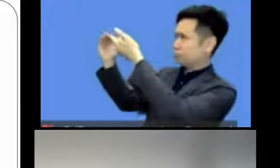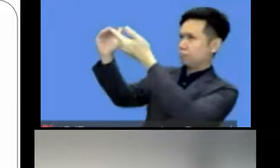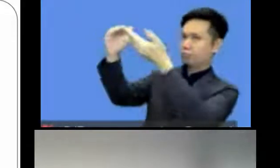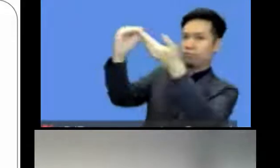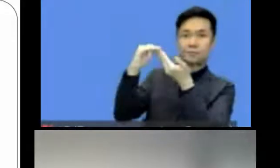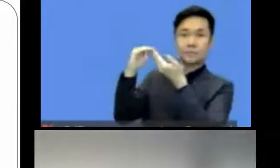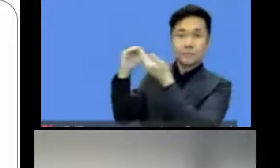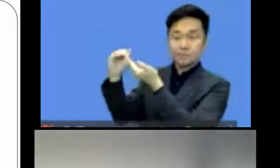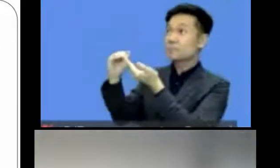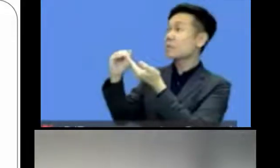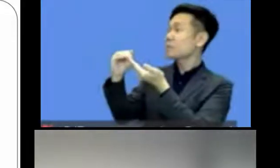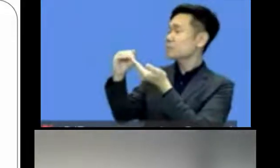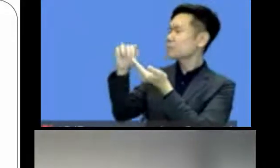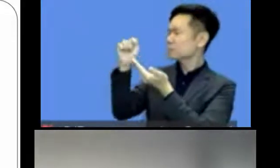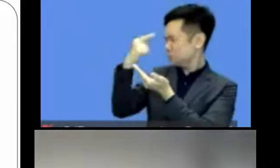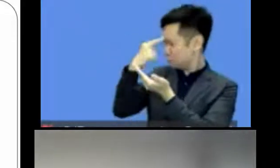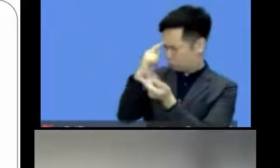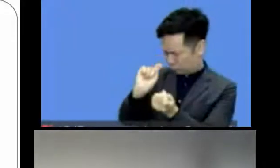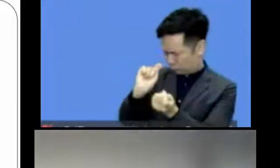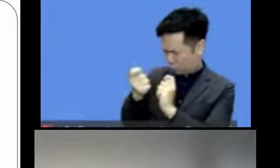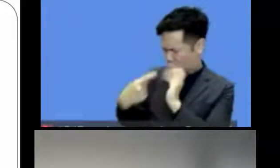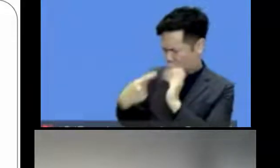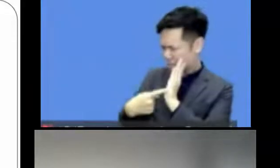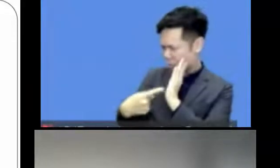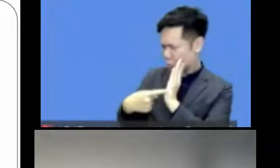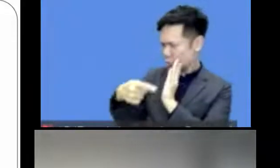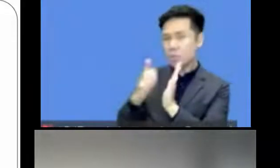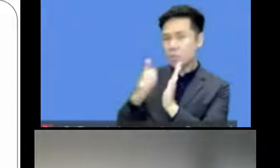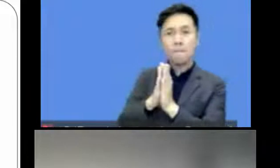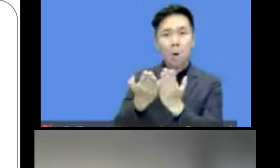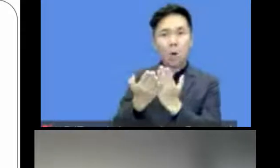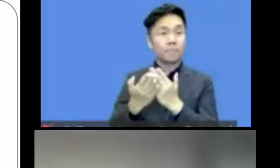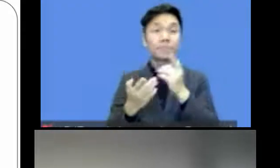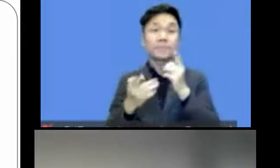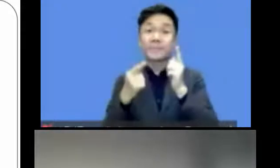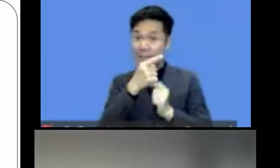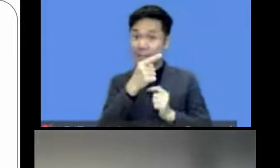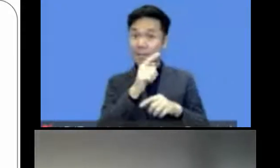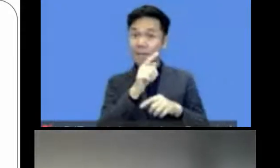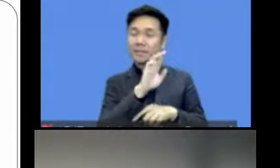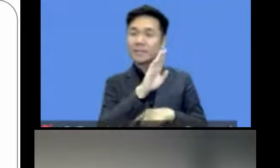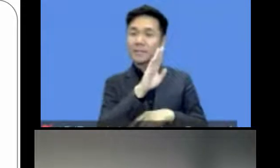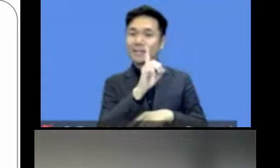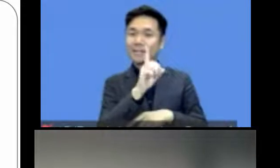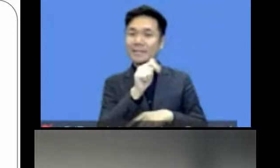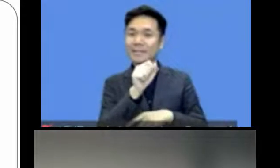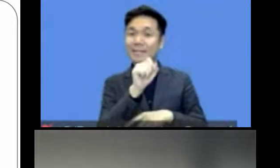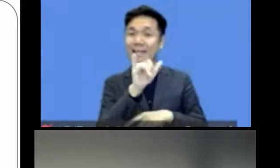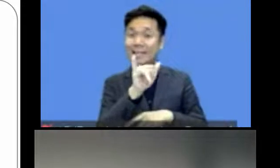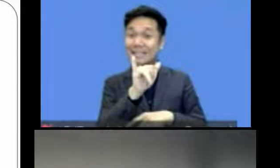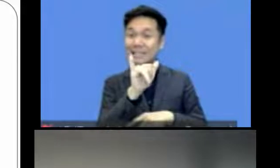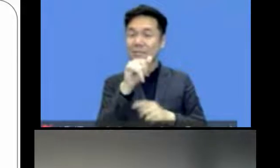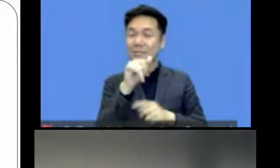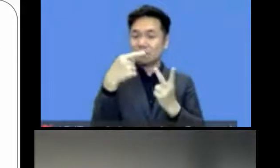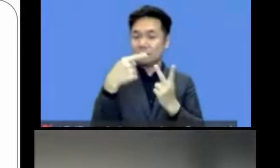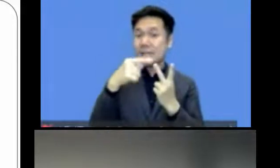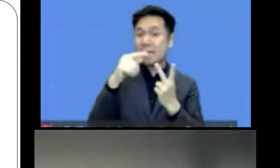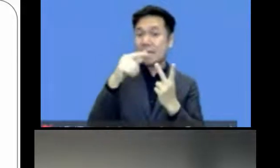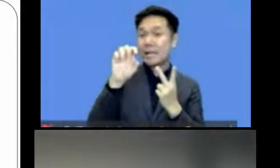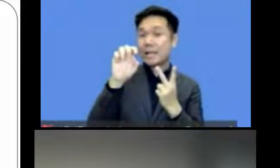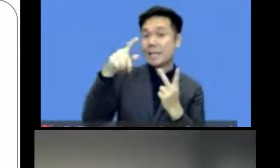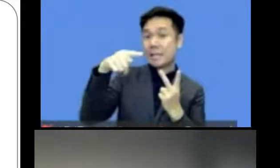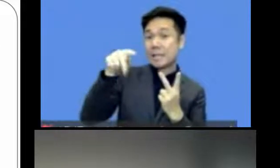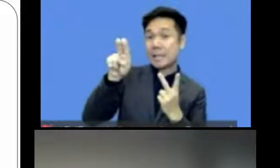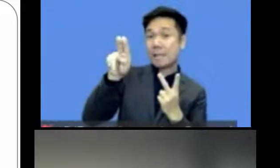produce accessible textbooks in DAISY and currently EPUB format to provide the